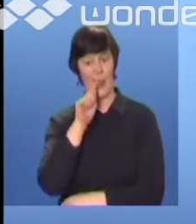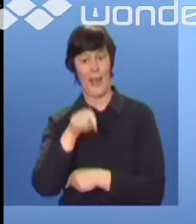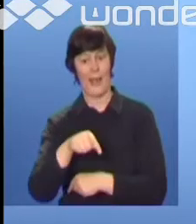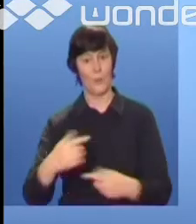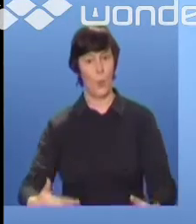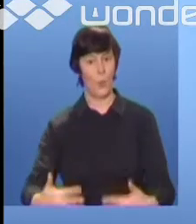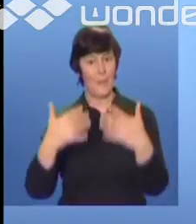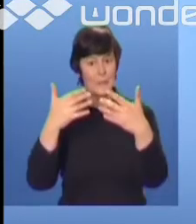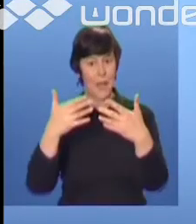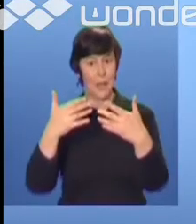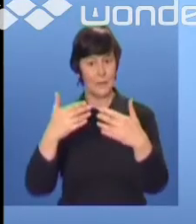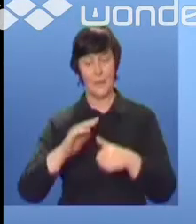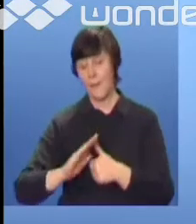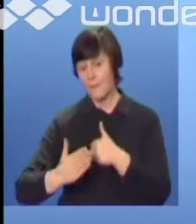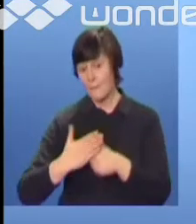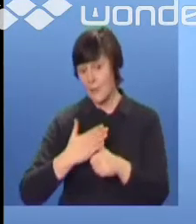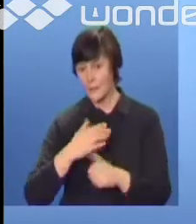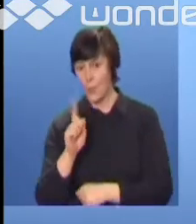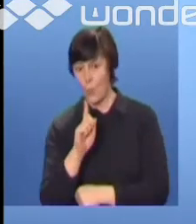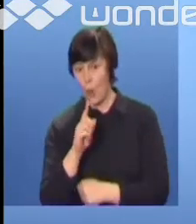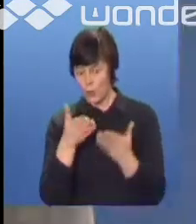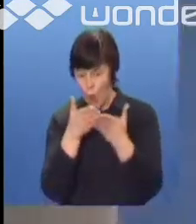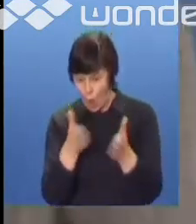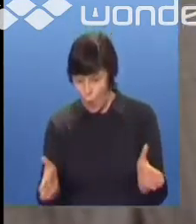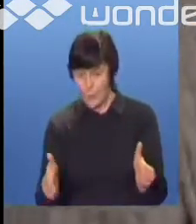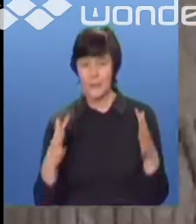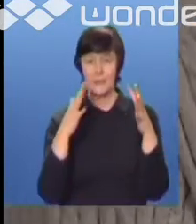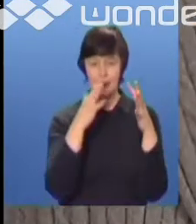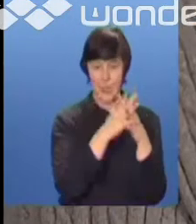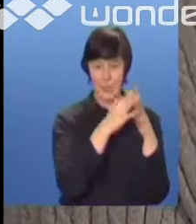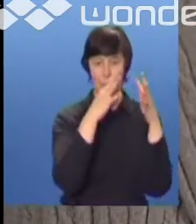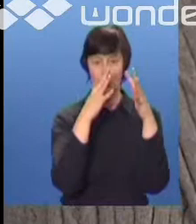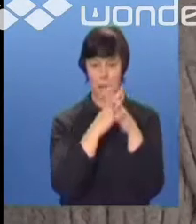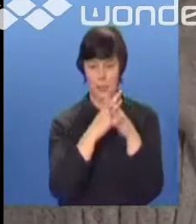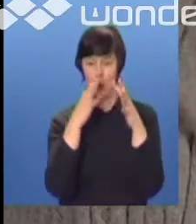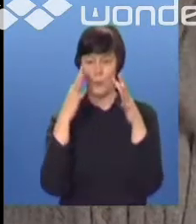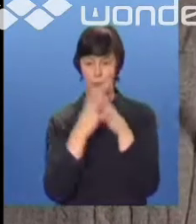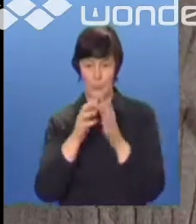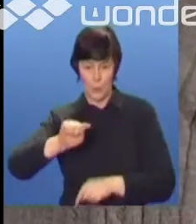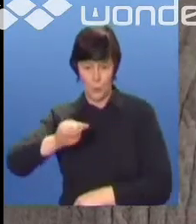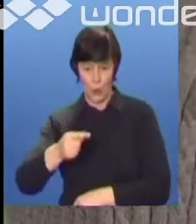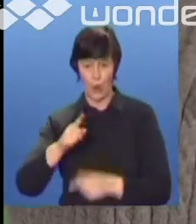your bids via the Locata website. First, you'll need to open your web browser and go to